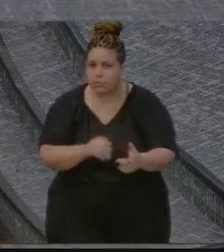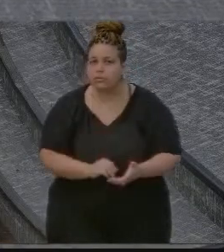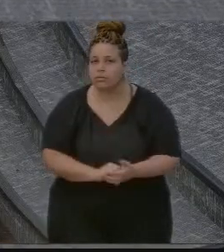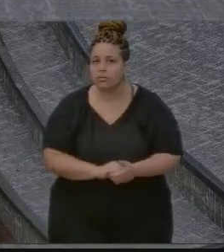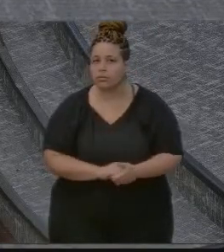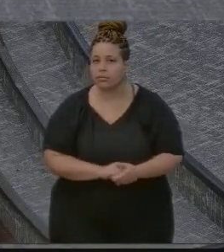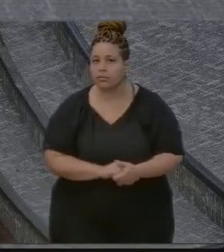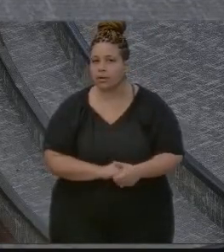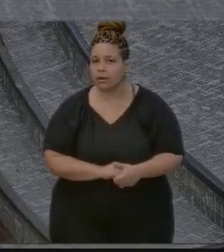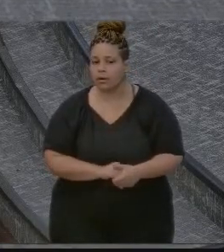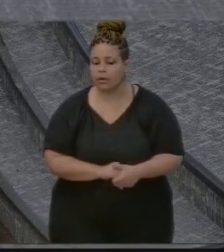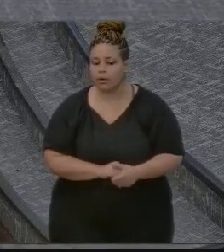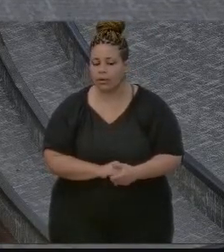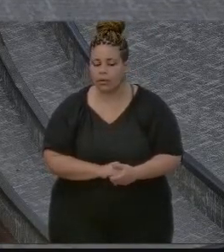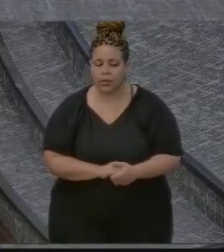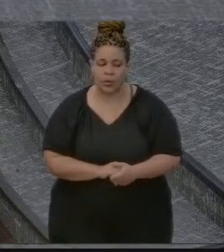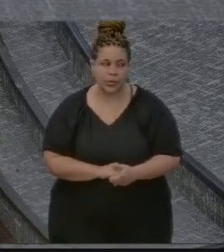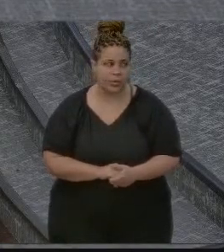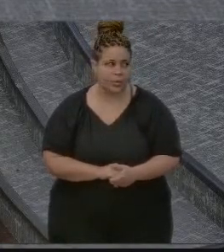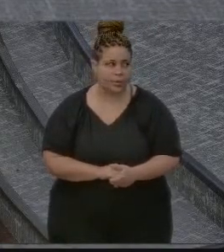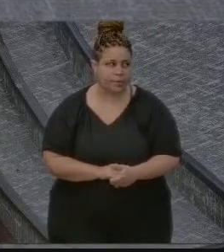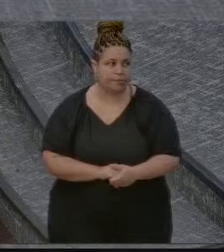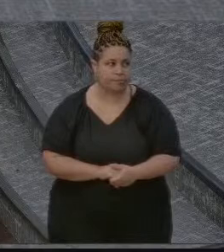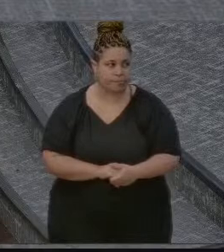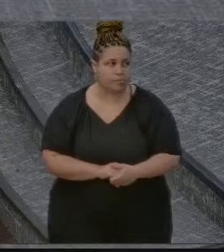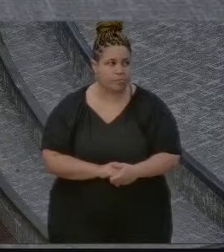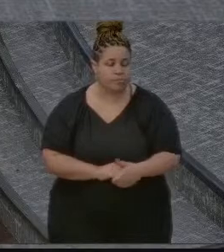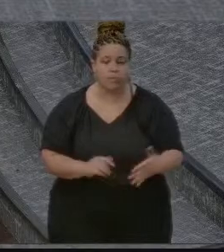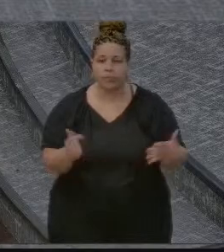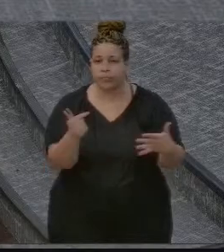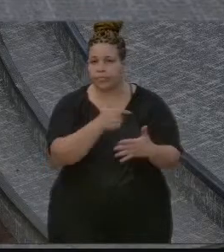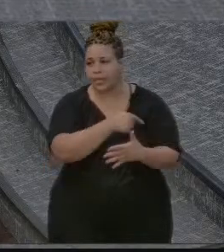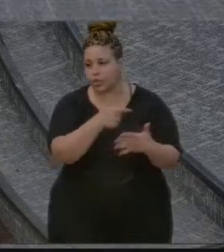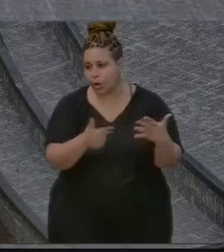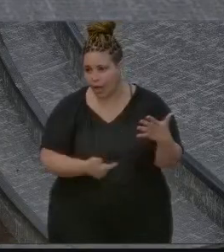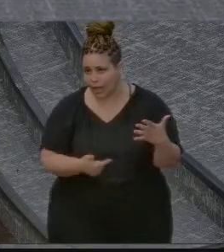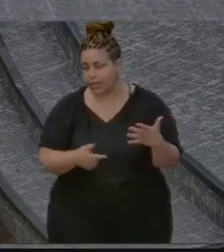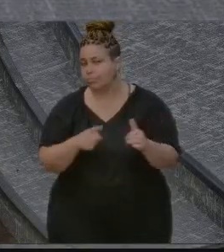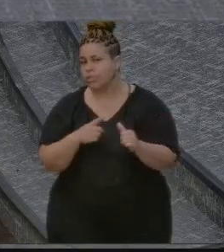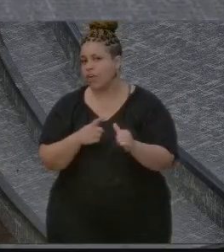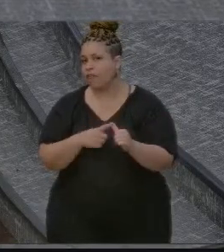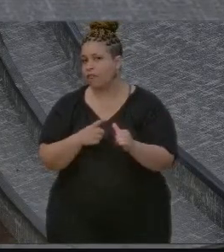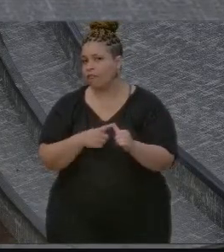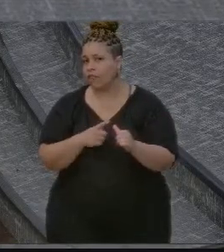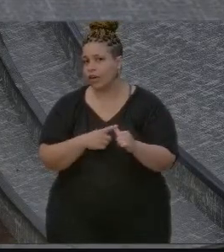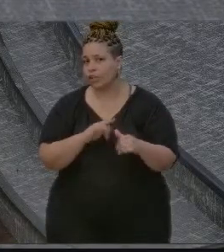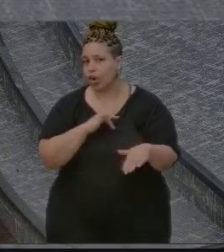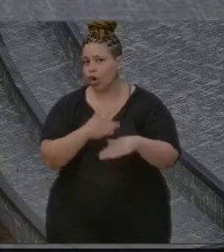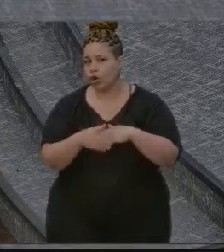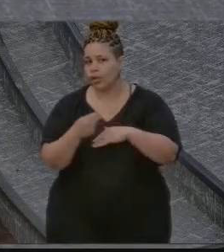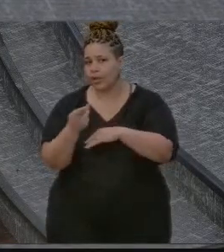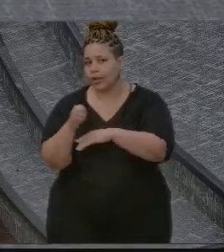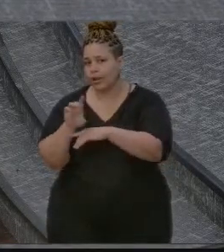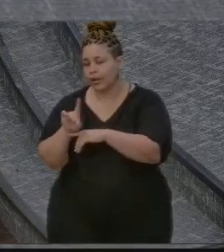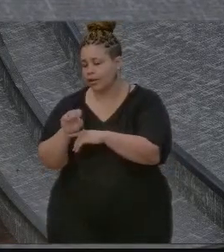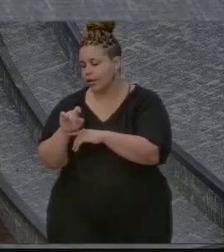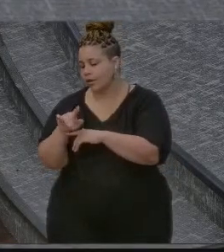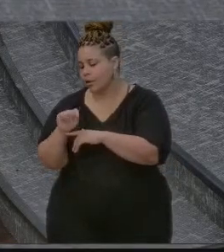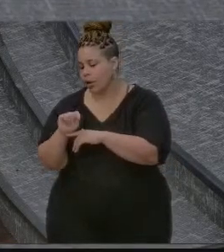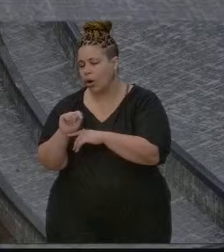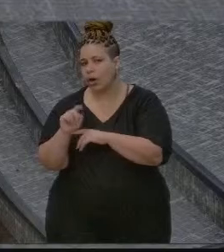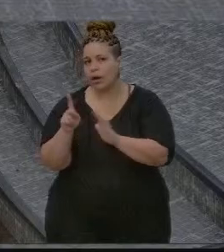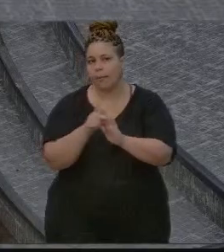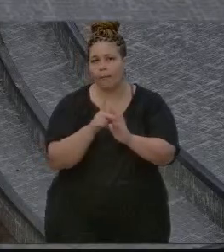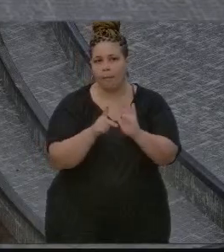But under these informational items, the first one is the Early Head Start Policy